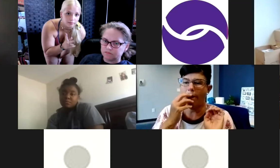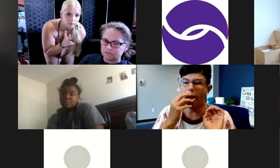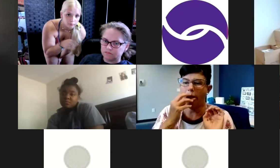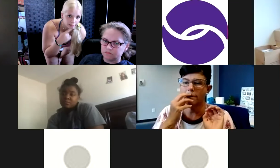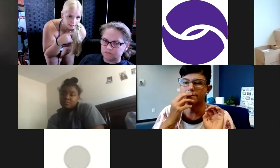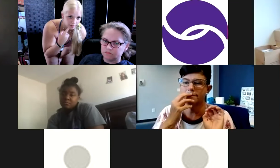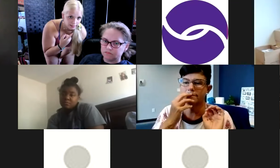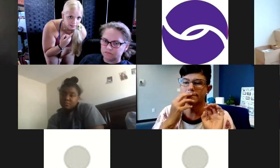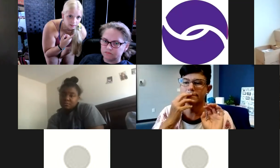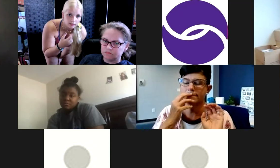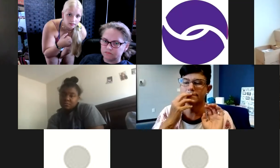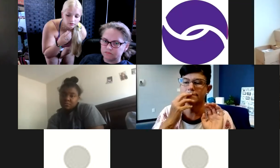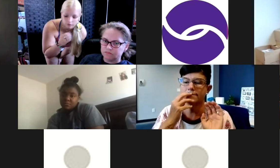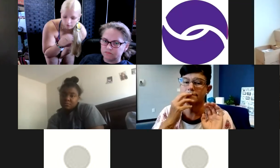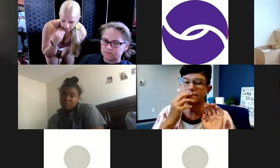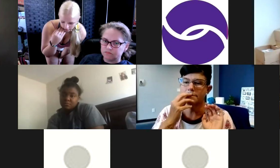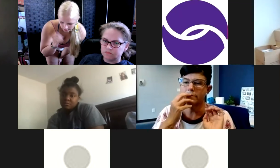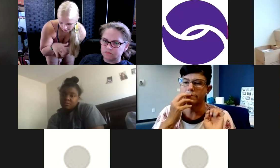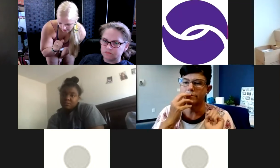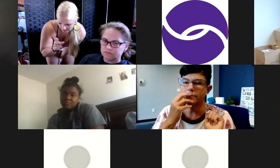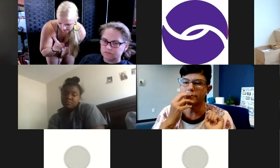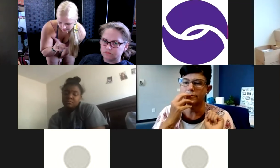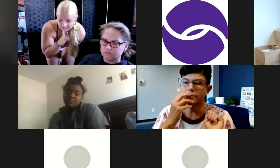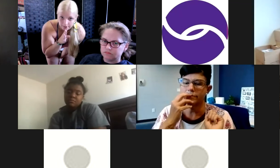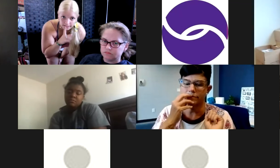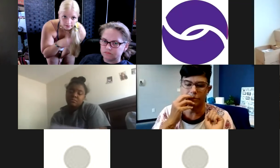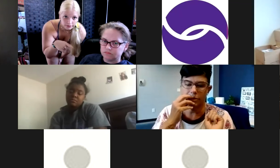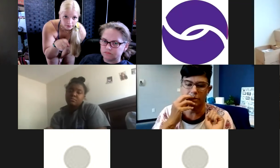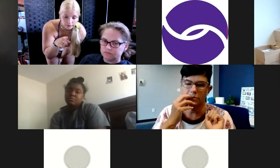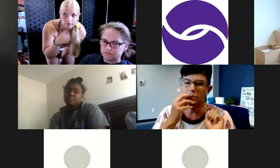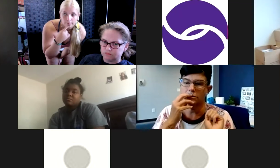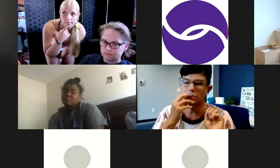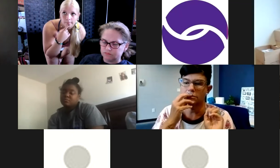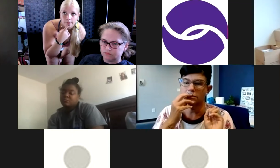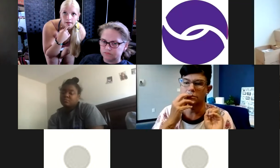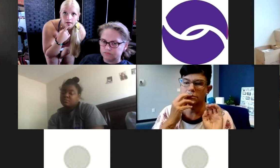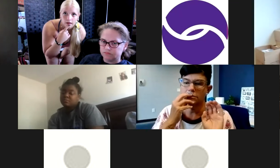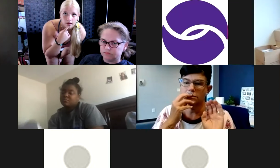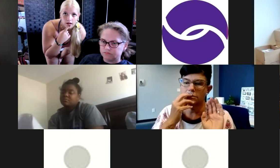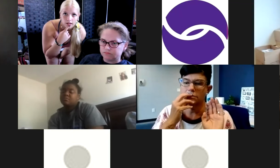infirmary people were hearing. So I know that AEDs, they speak to you.